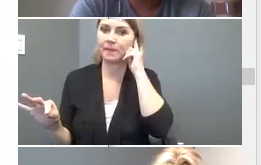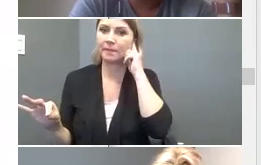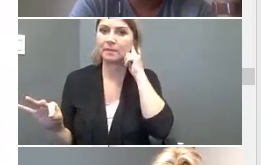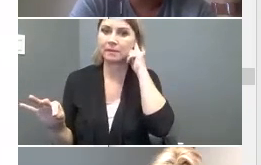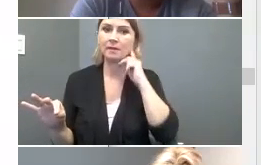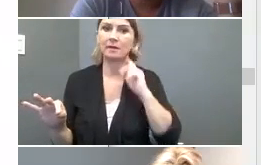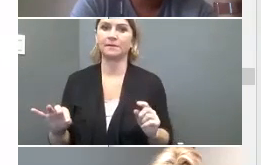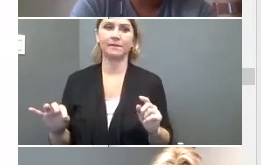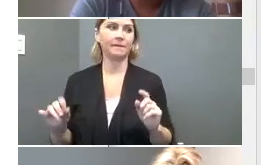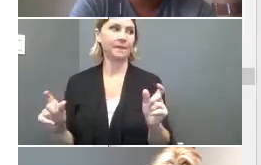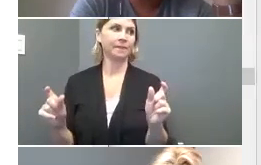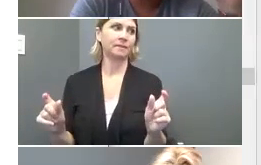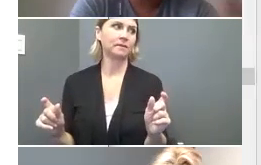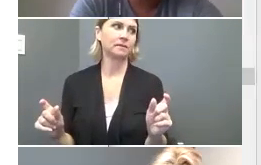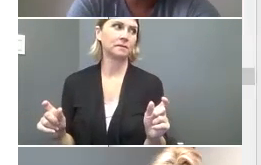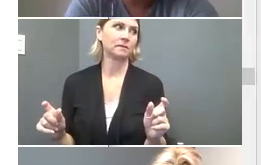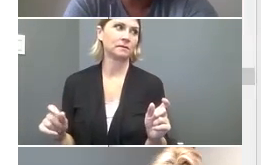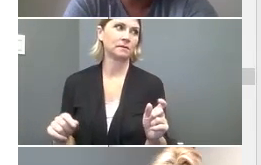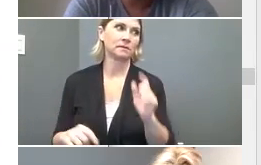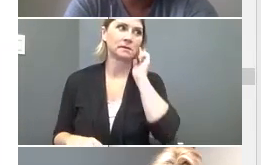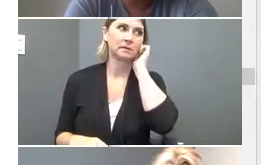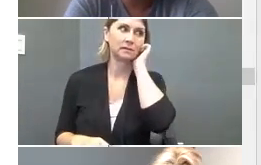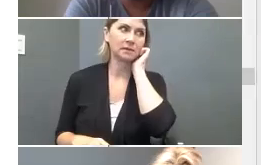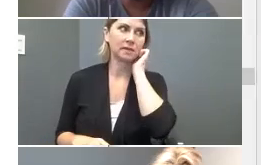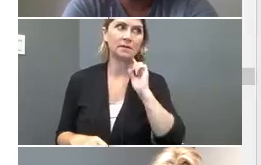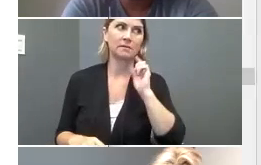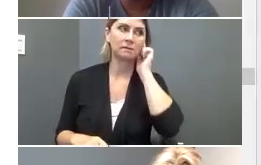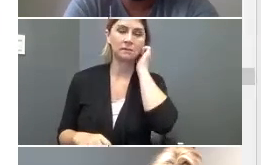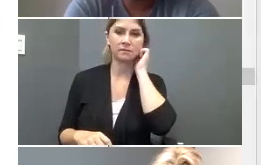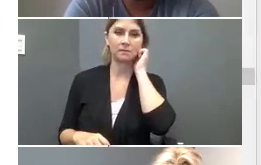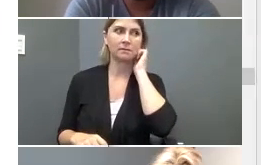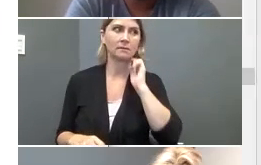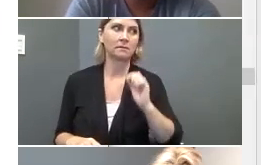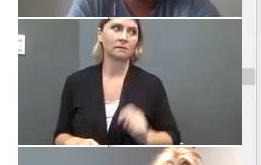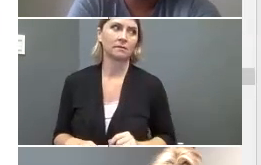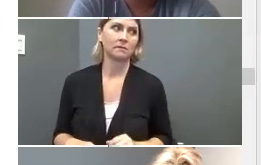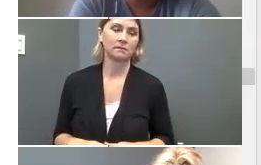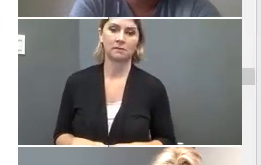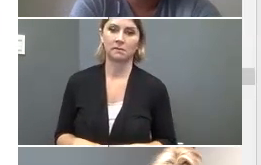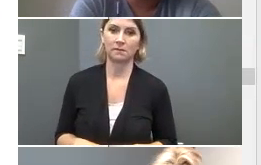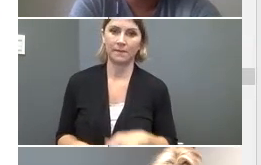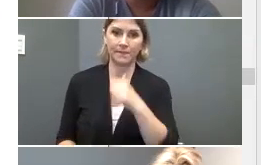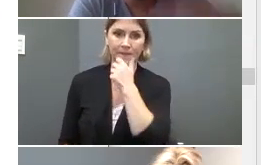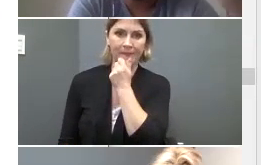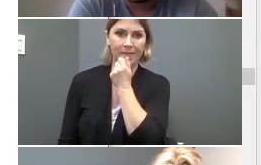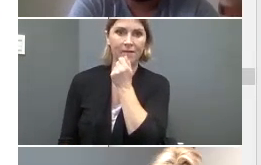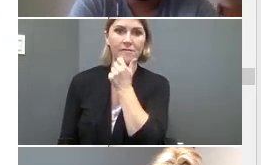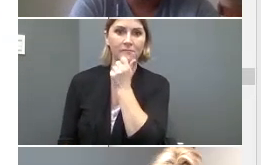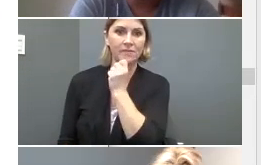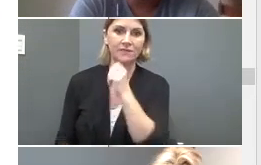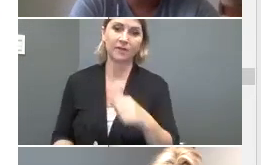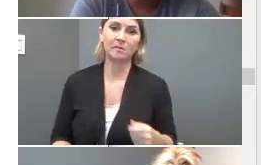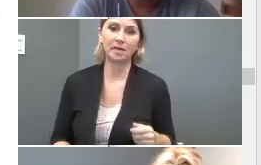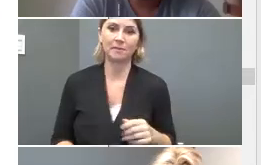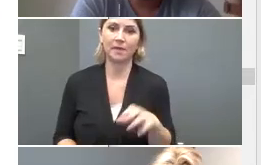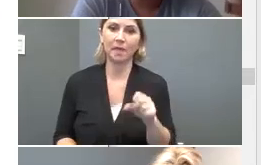have the number 5. So I just say, okay, 5 has the number. So I just place